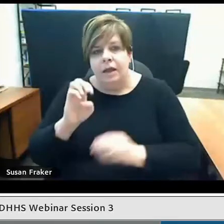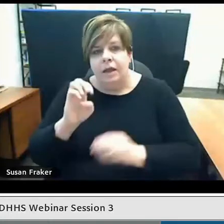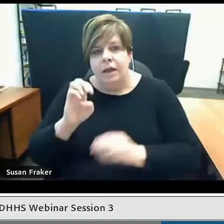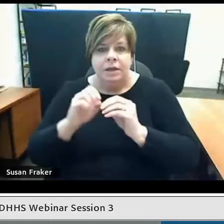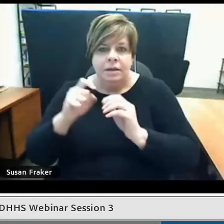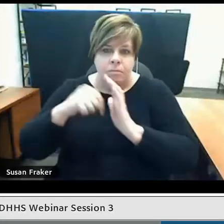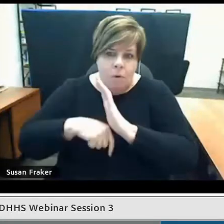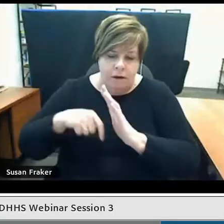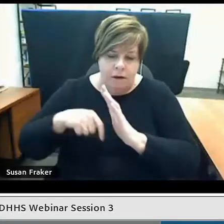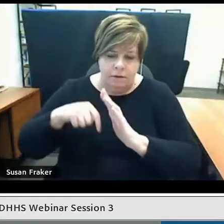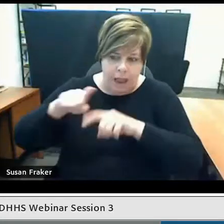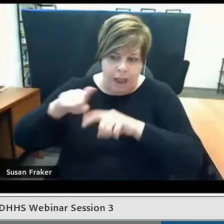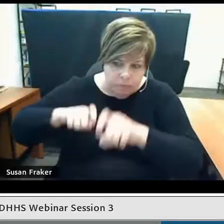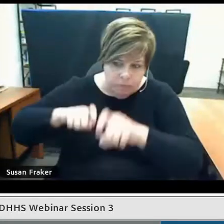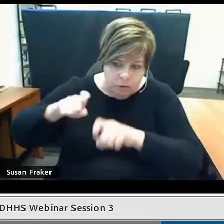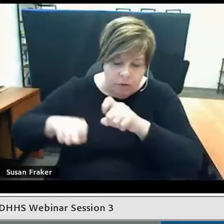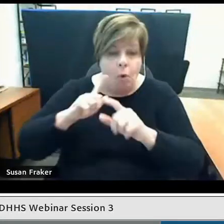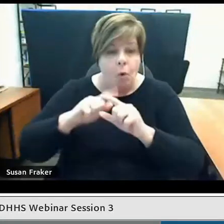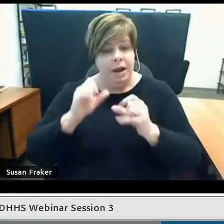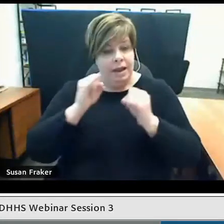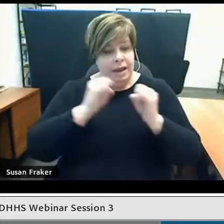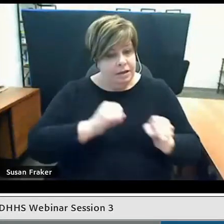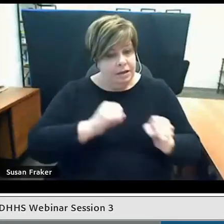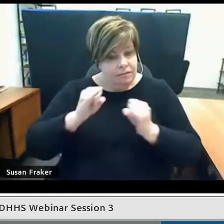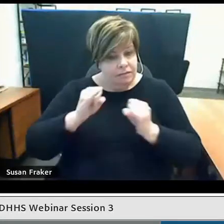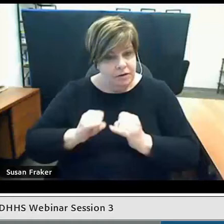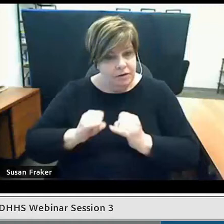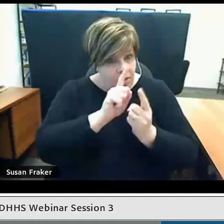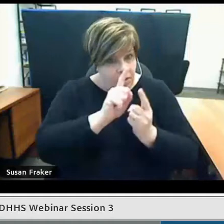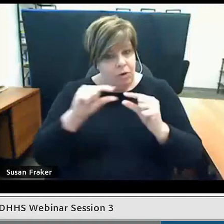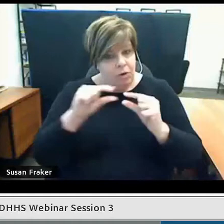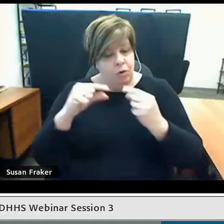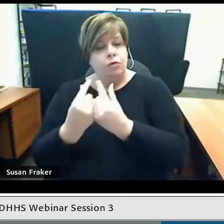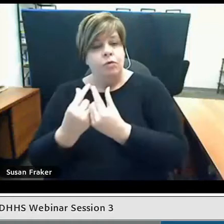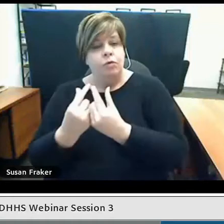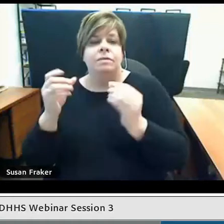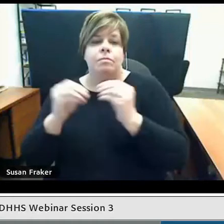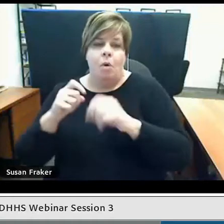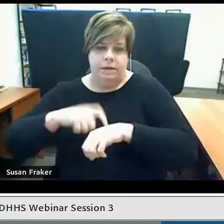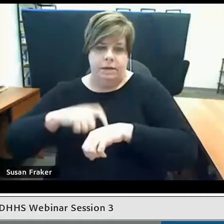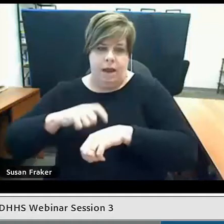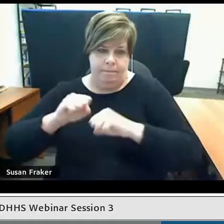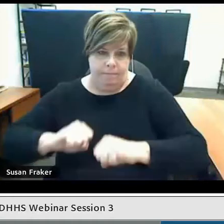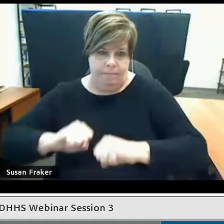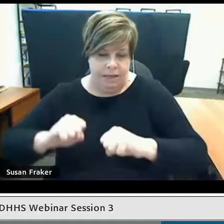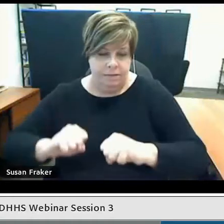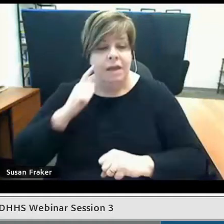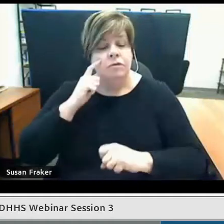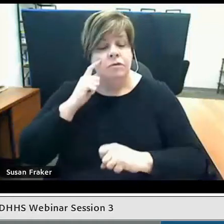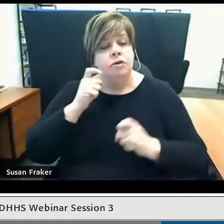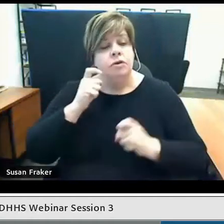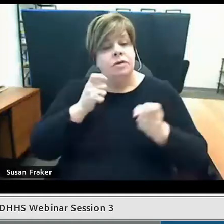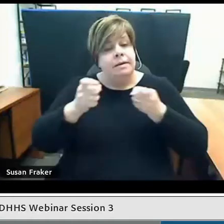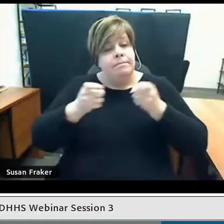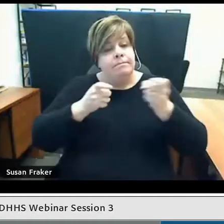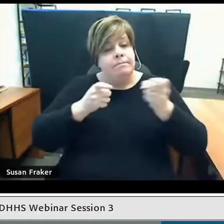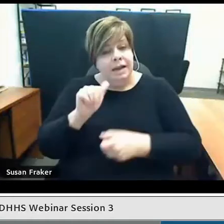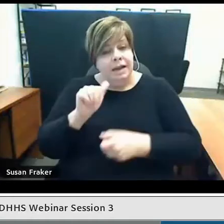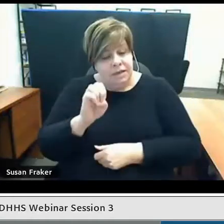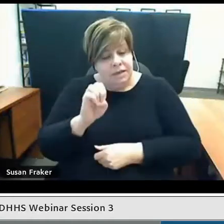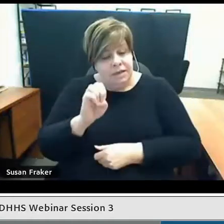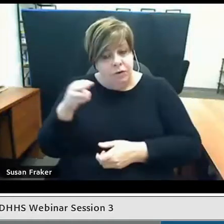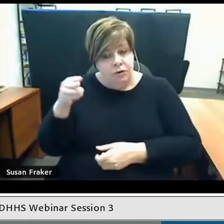doing individual sessions or group. If you have managed care, and that's what you're using to pay for the services, you